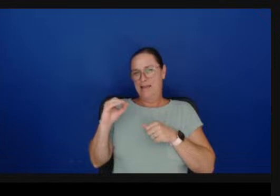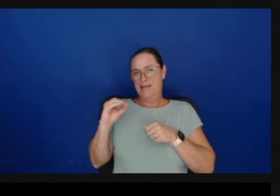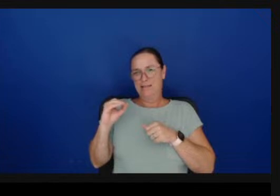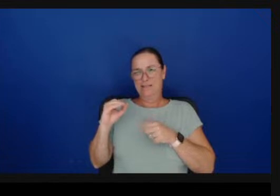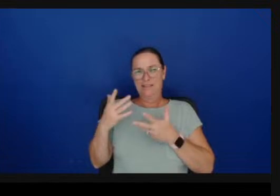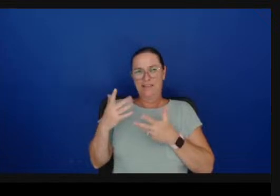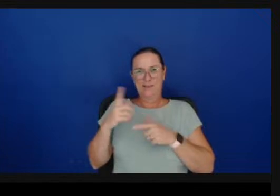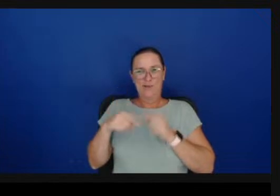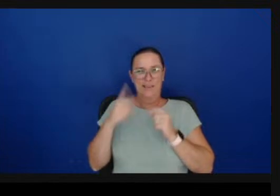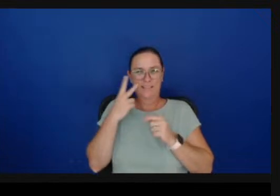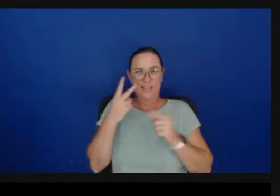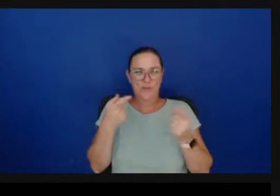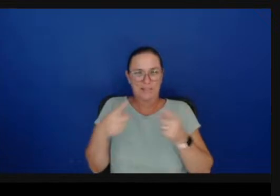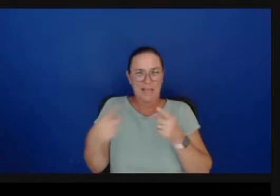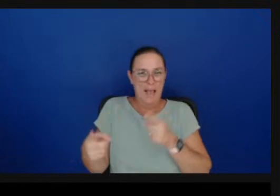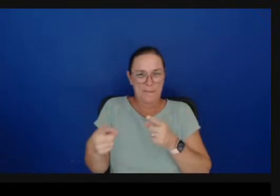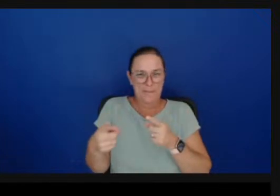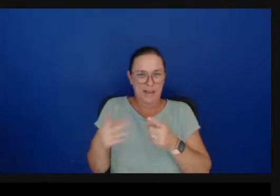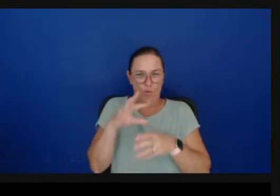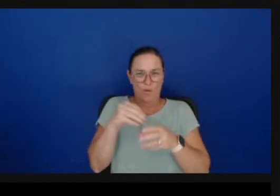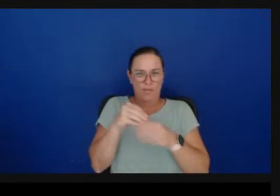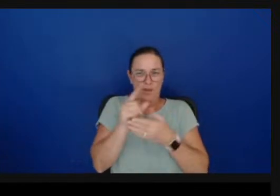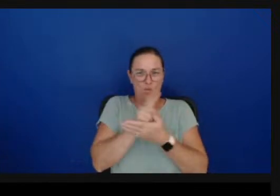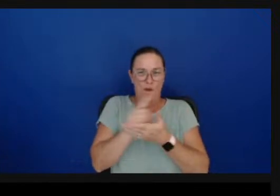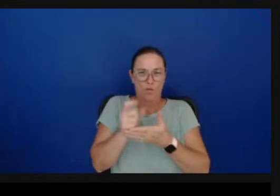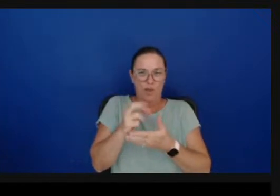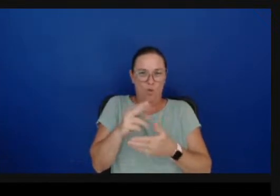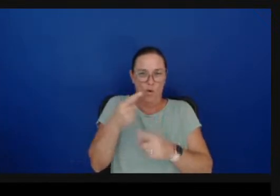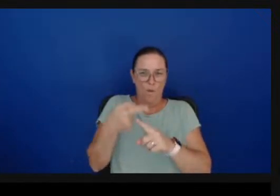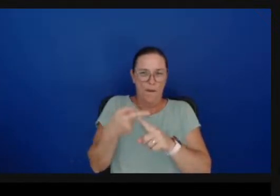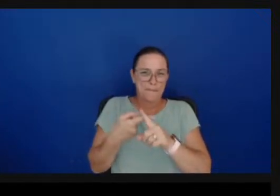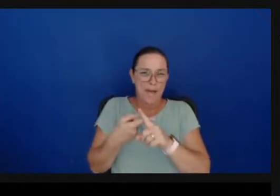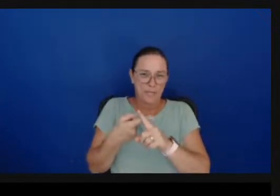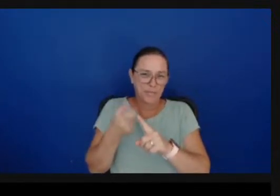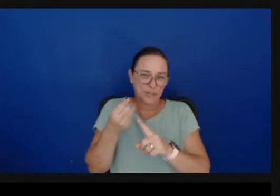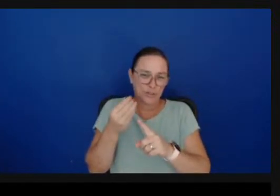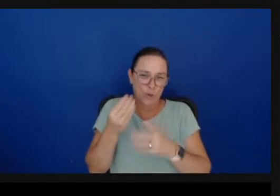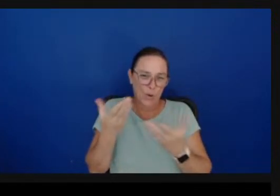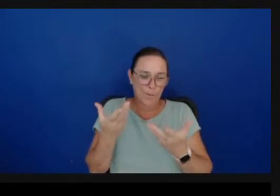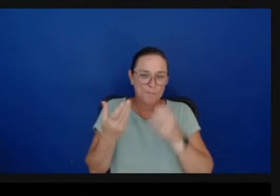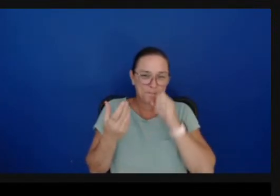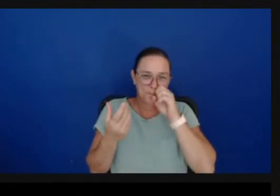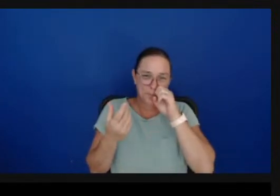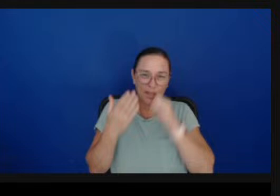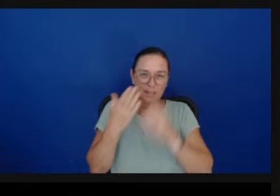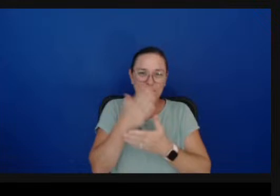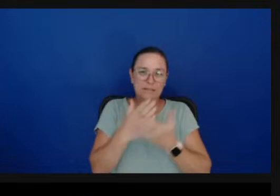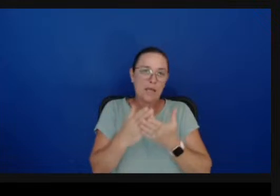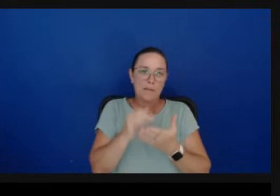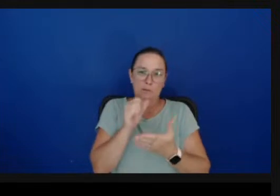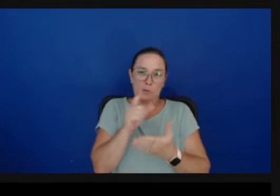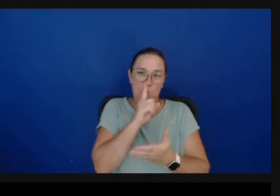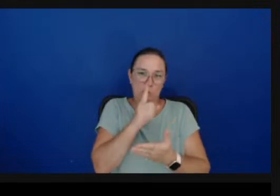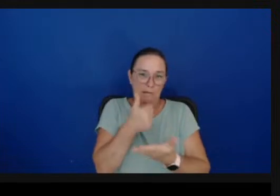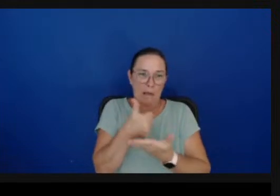in the last week or month at all. So some of the stations are really not useful in